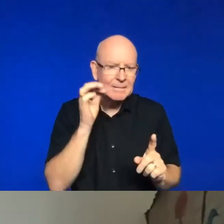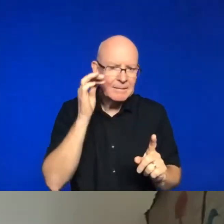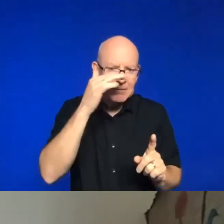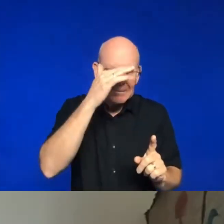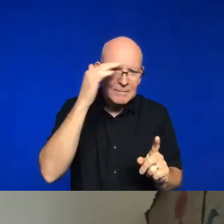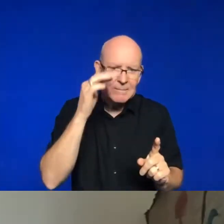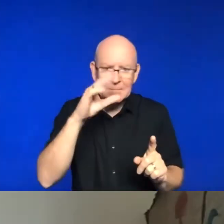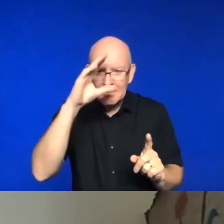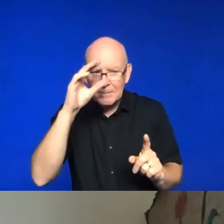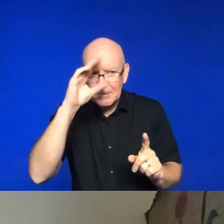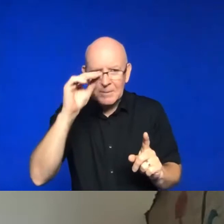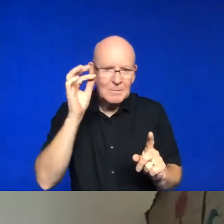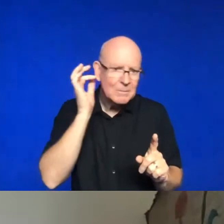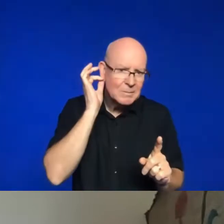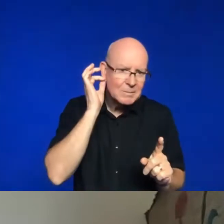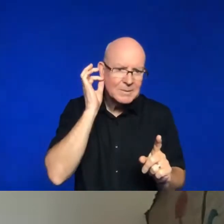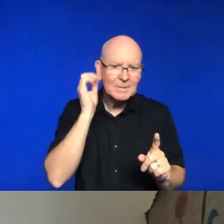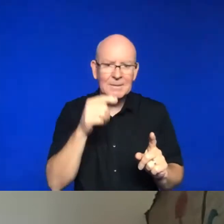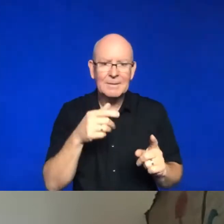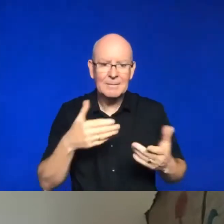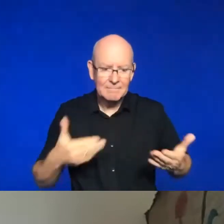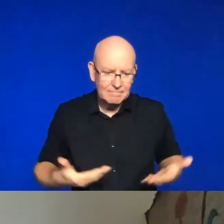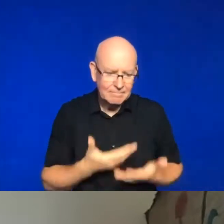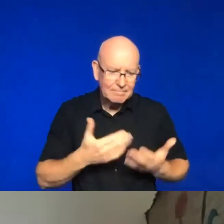as essential services or not.